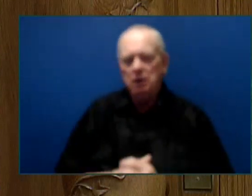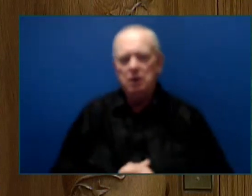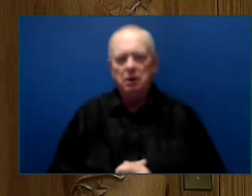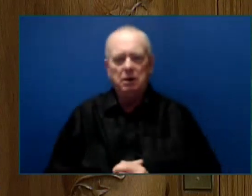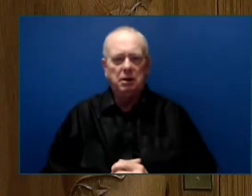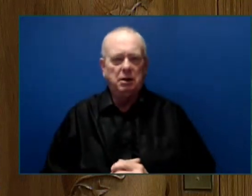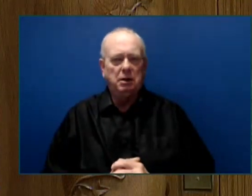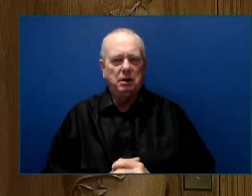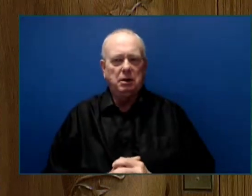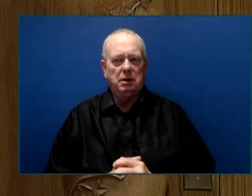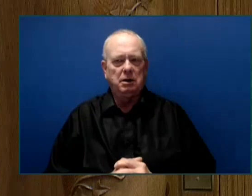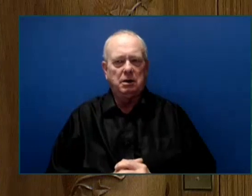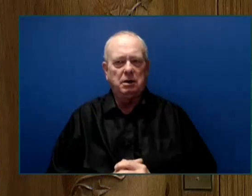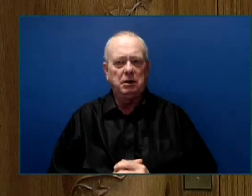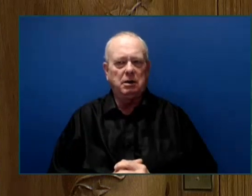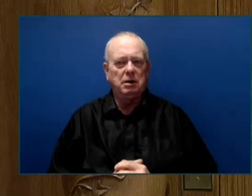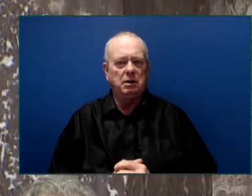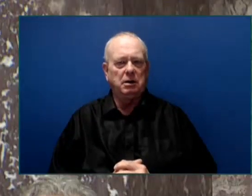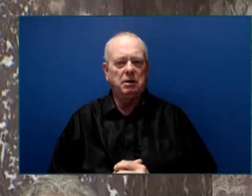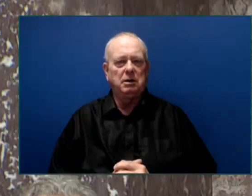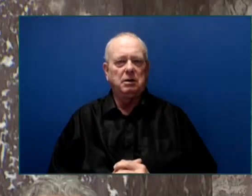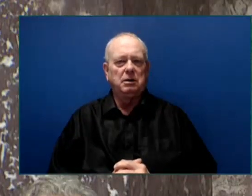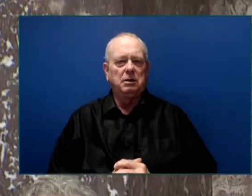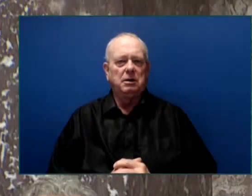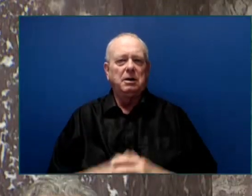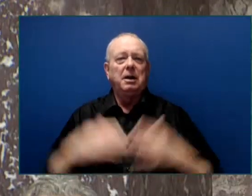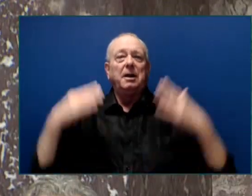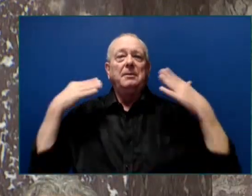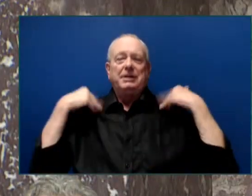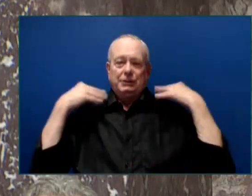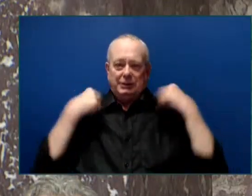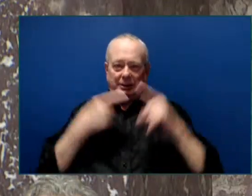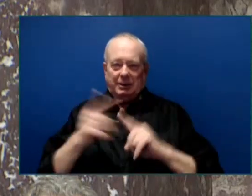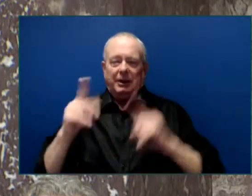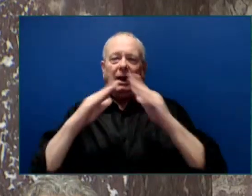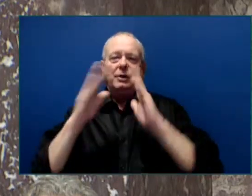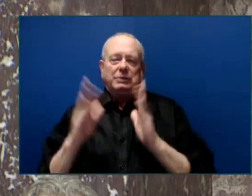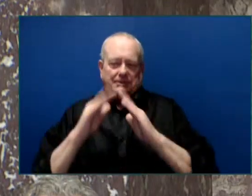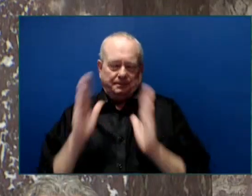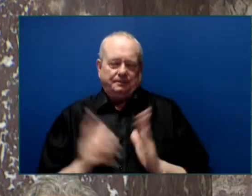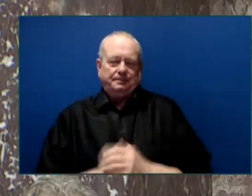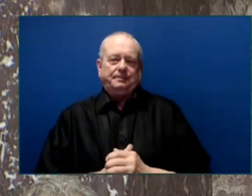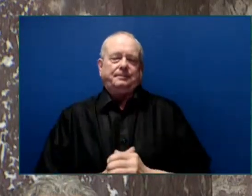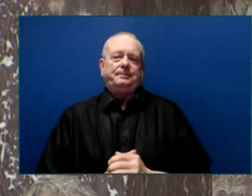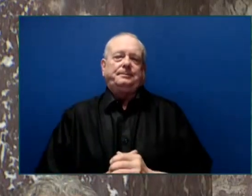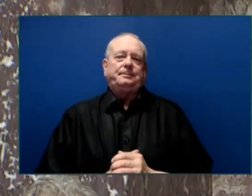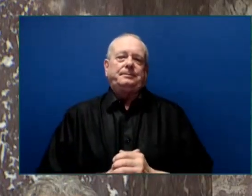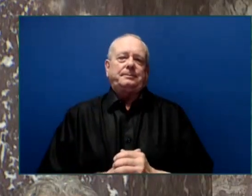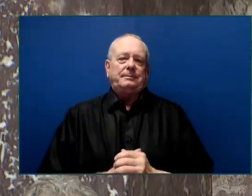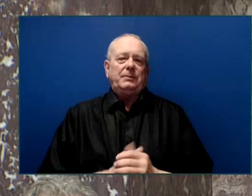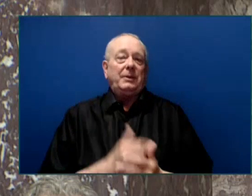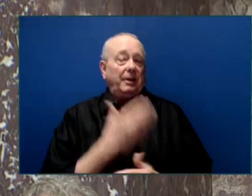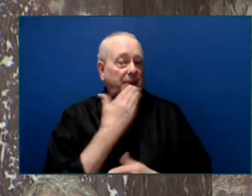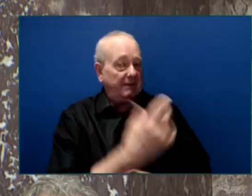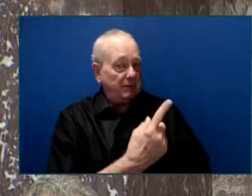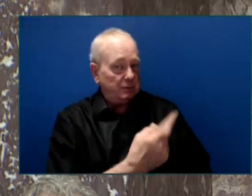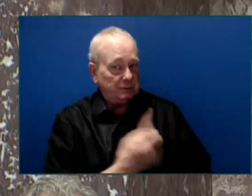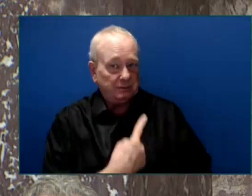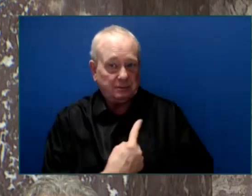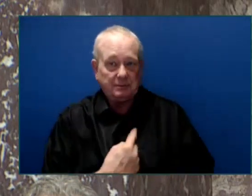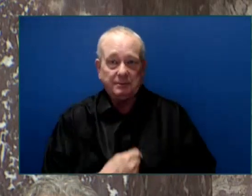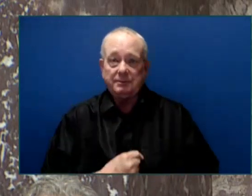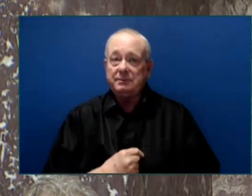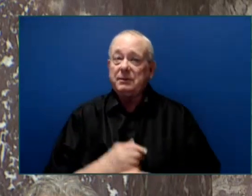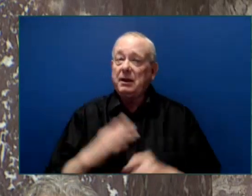Minister of Housing. Honourable Speaker, and thank you to the member for the question. I'm sure the member read the entire report and knows that